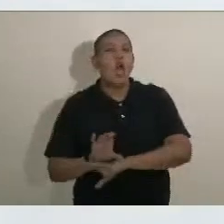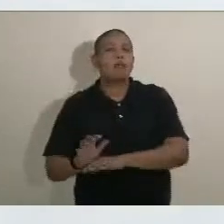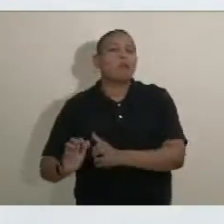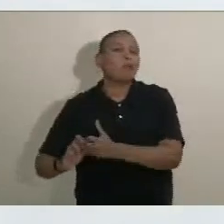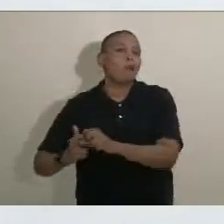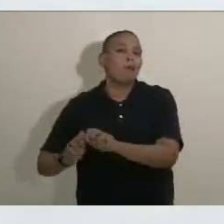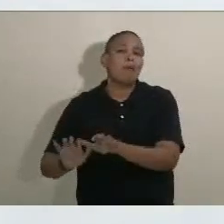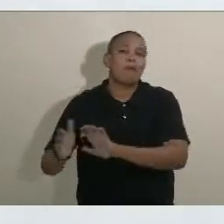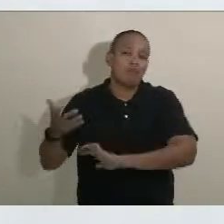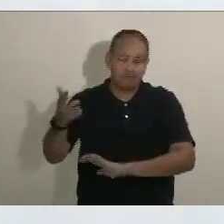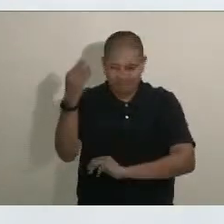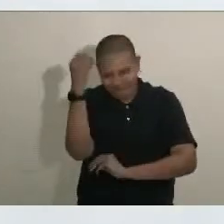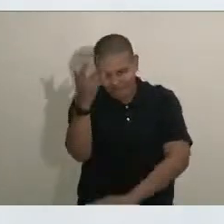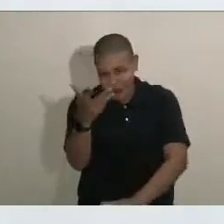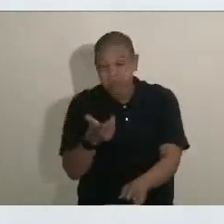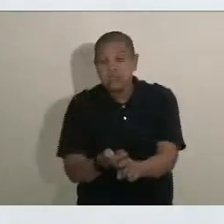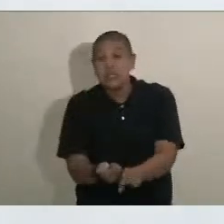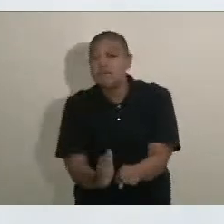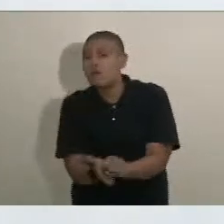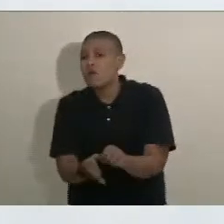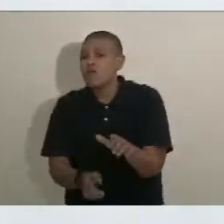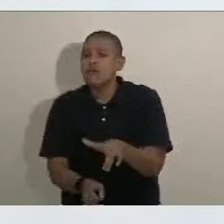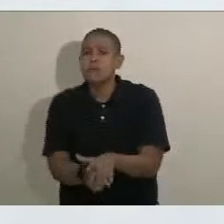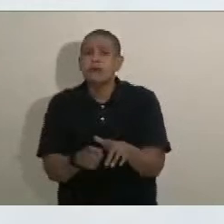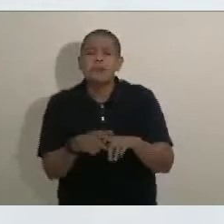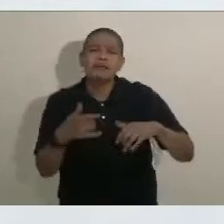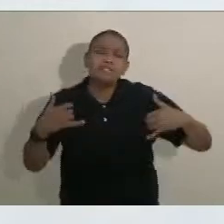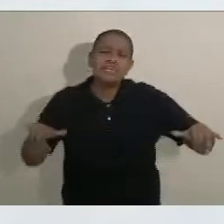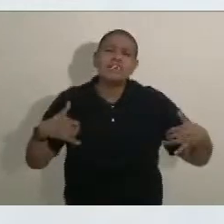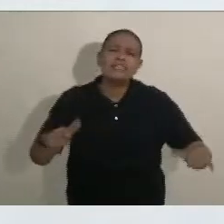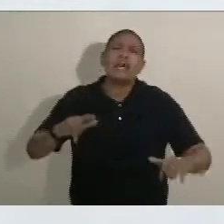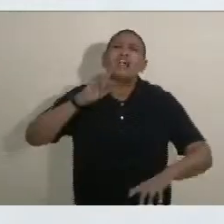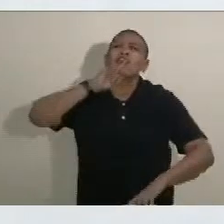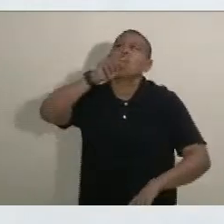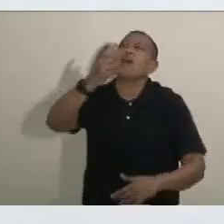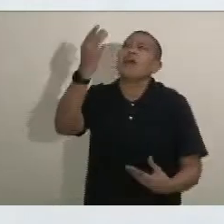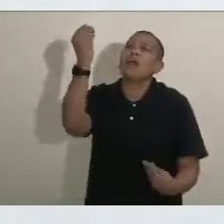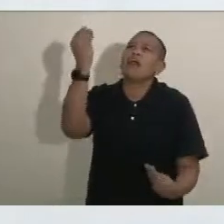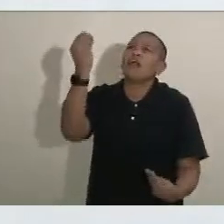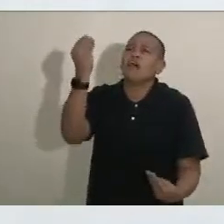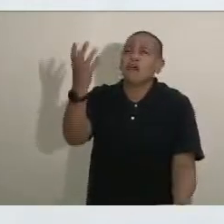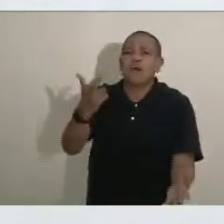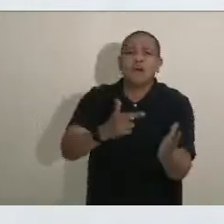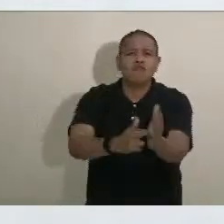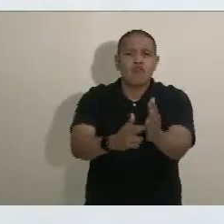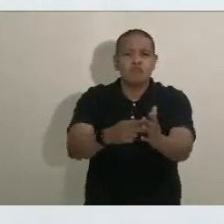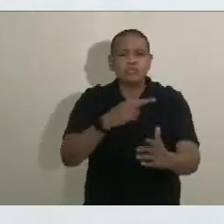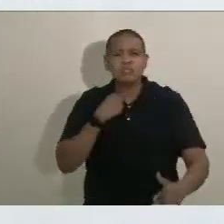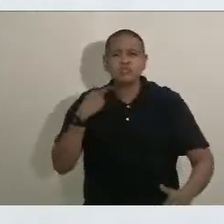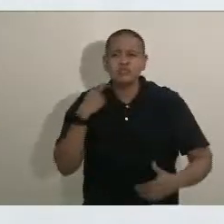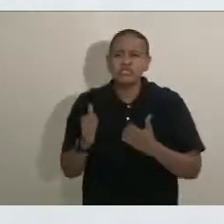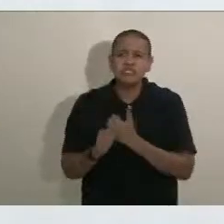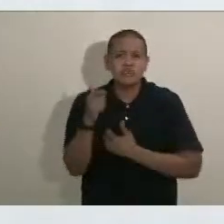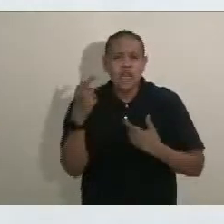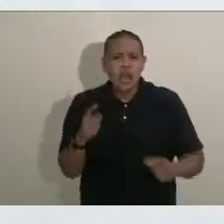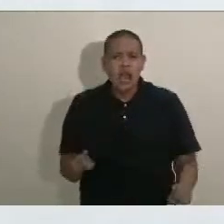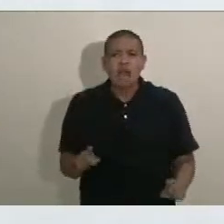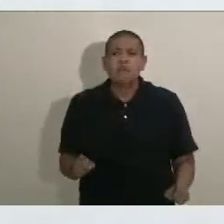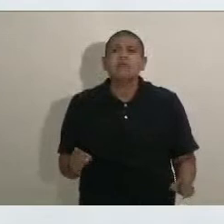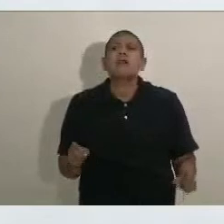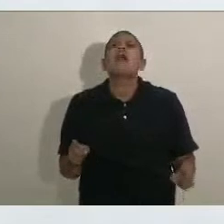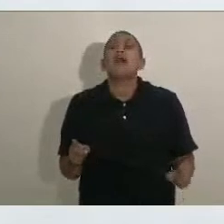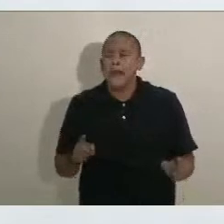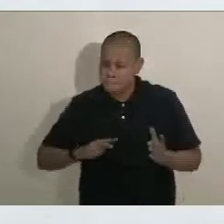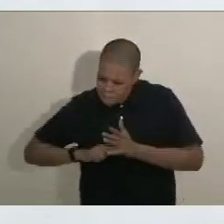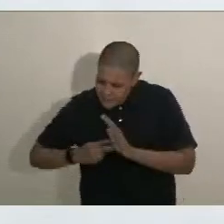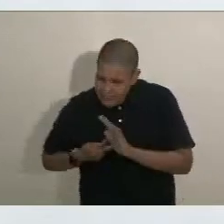The COVID-19, therefore, ladies and gentlemen, still does represent a risk, and therefore